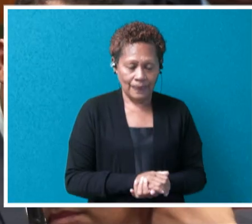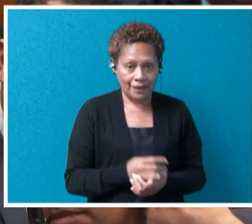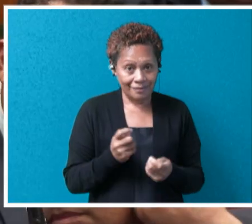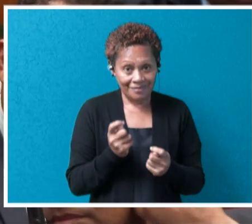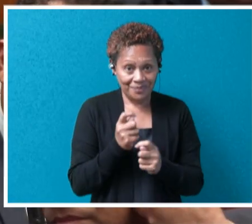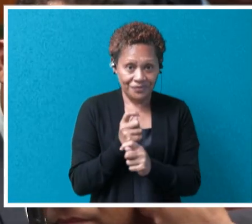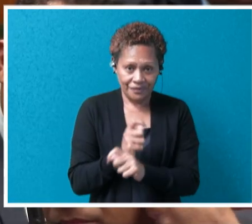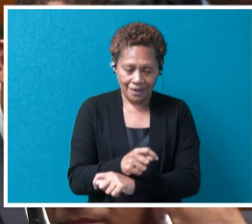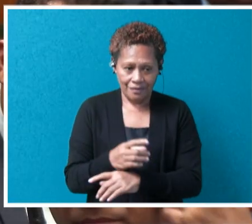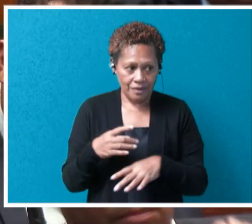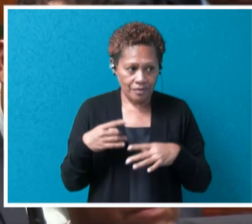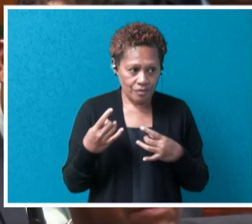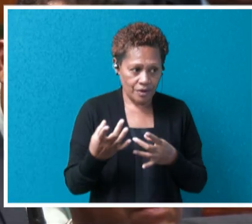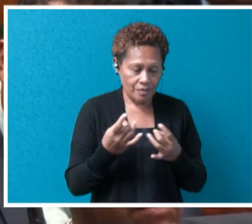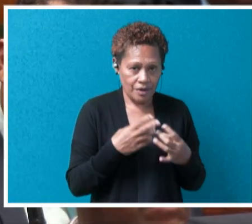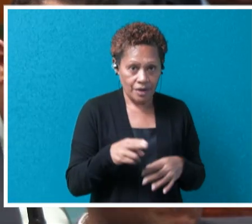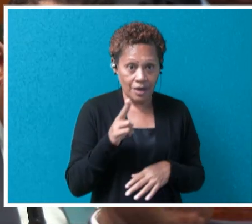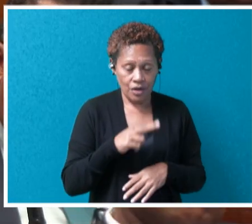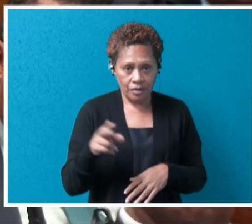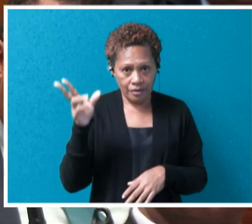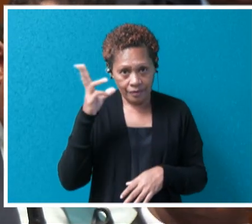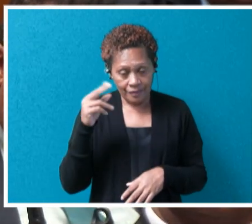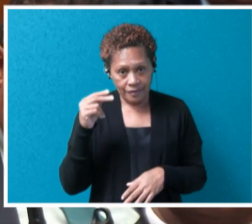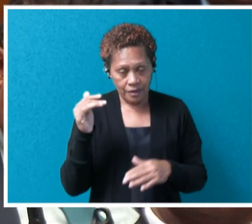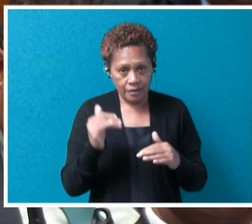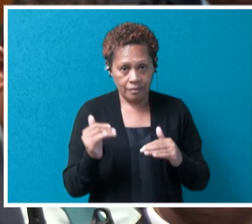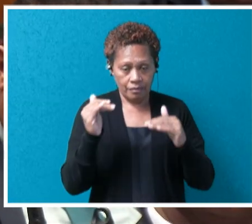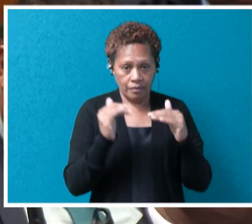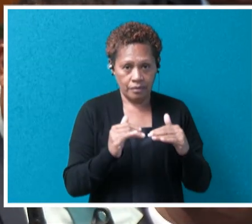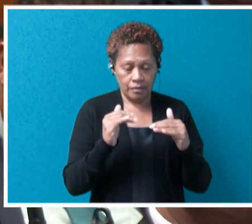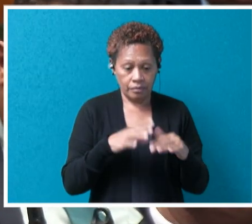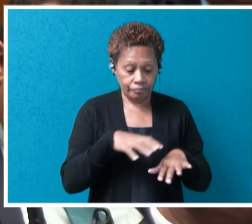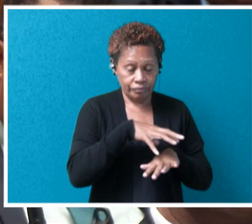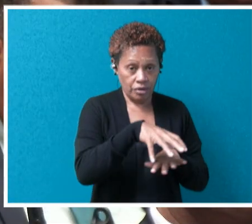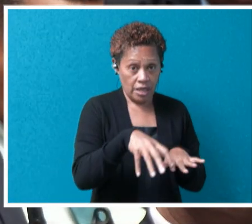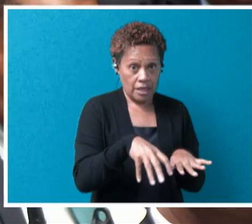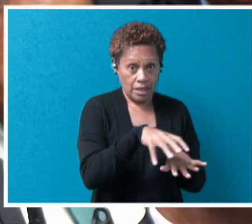being prepared to the iTaukei Affairs Tikina and Village Council Regulations